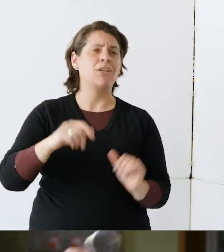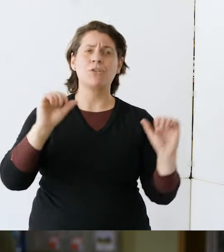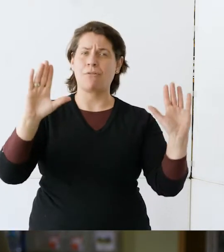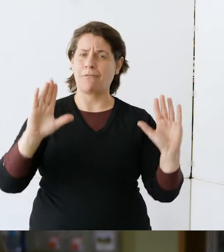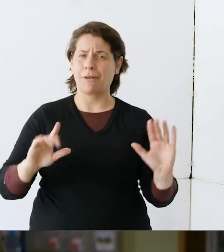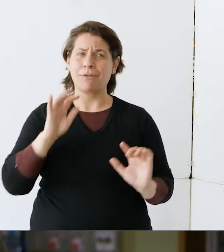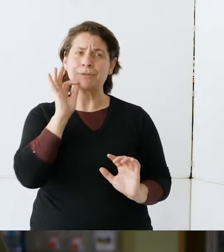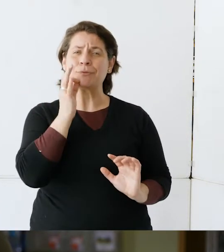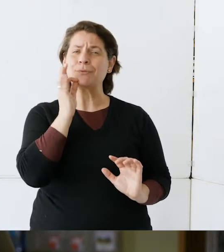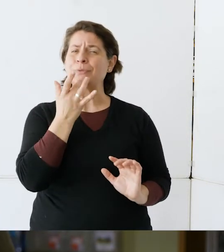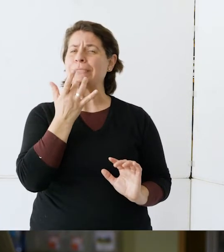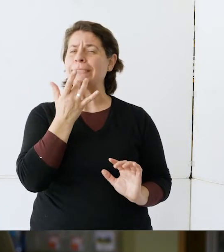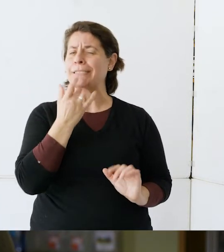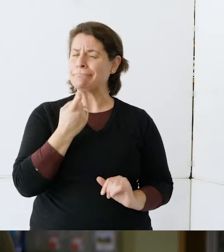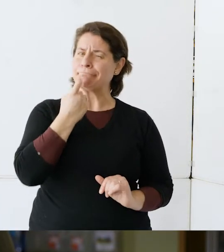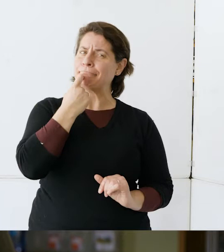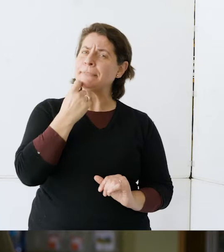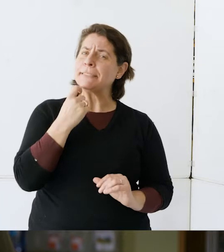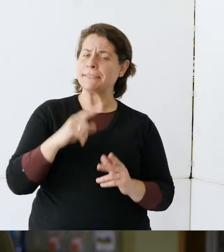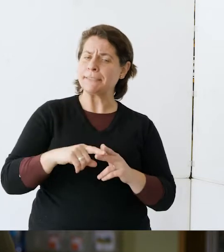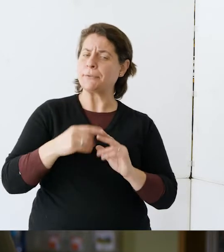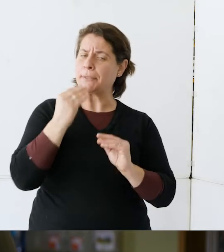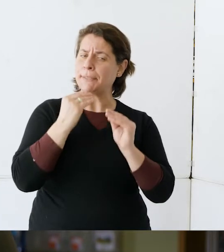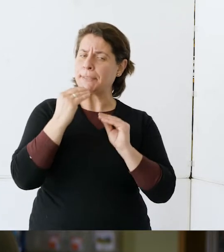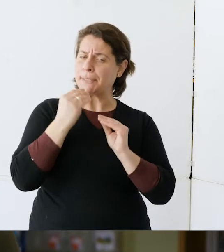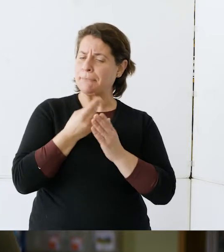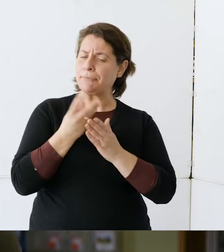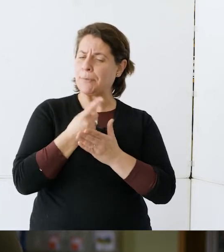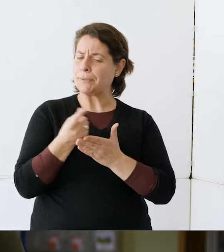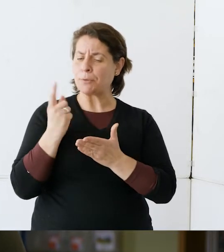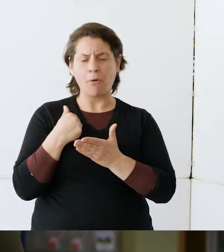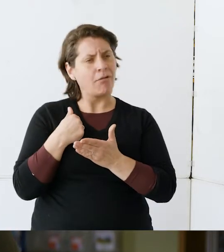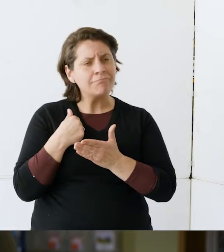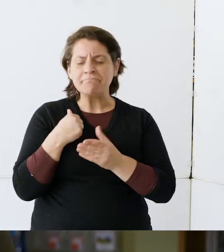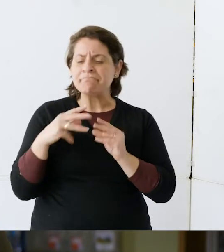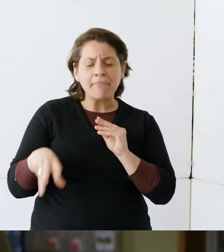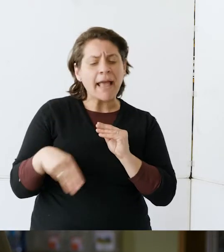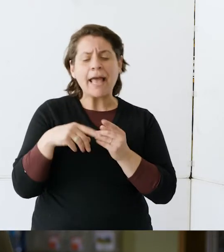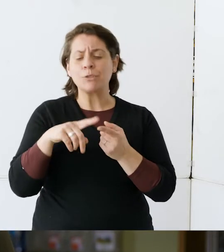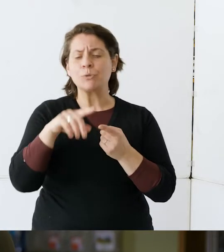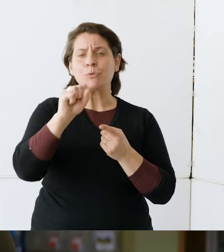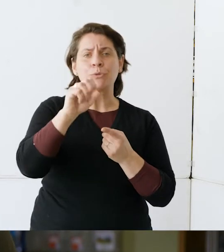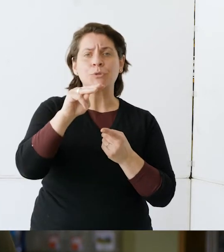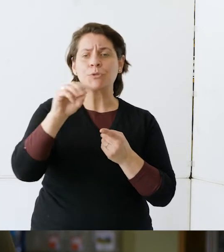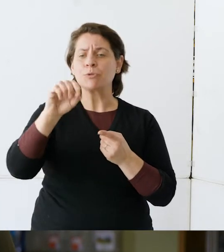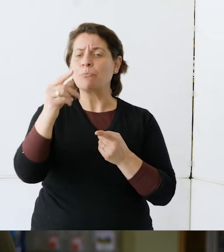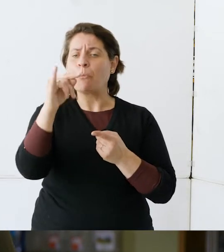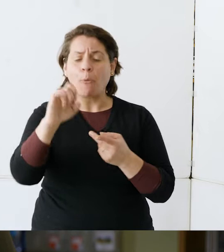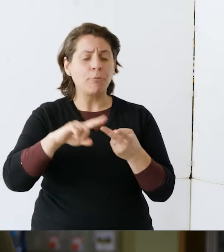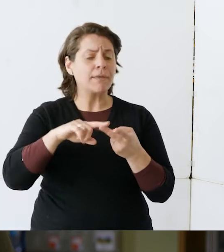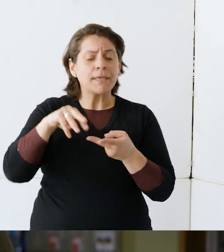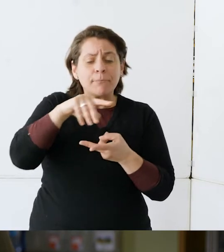really great. They're kind of fruity. I just started eating them a couple weeks ago, and they're a great thing to add to like smoothies